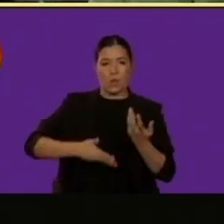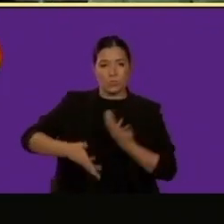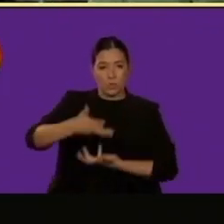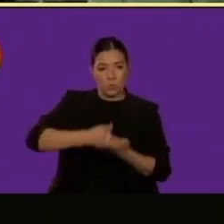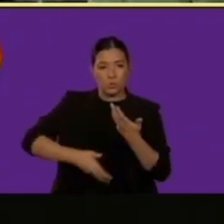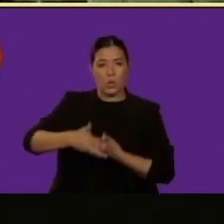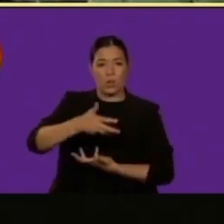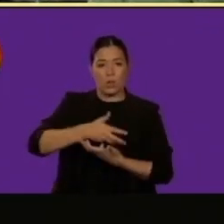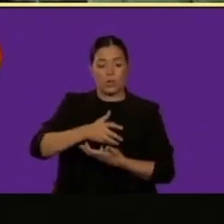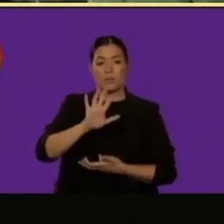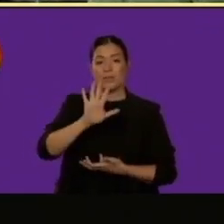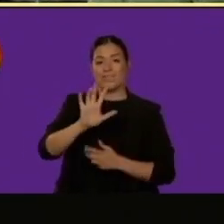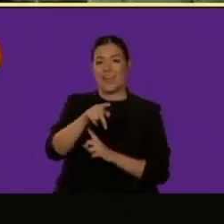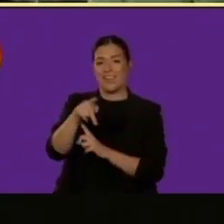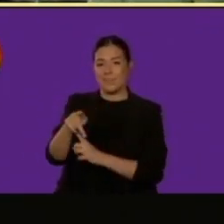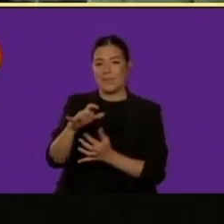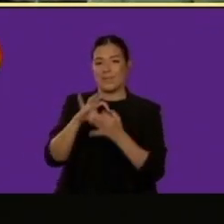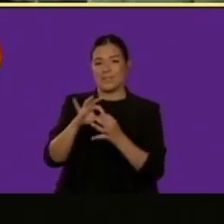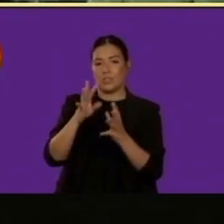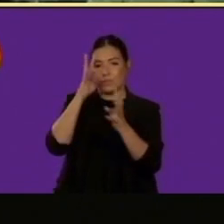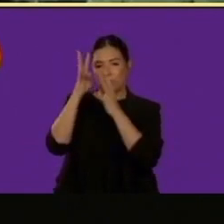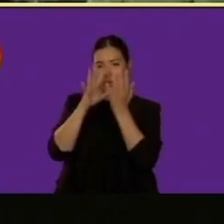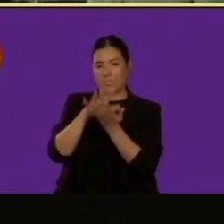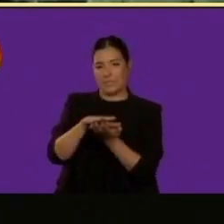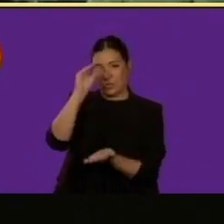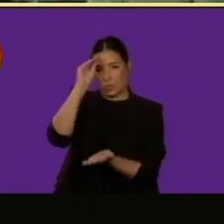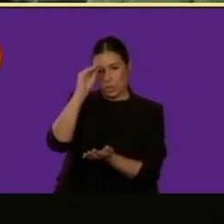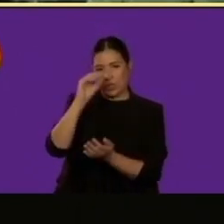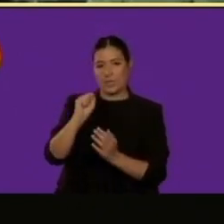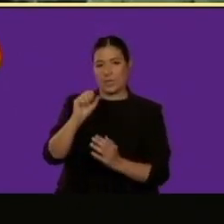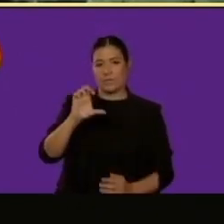their classmates help them,